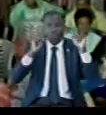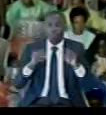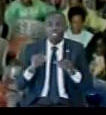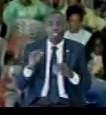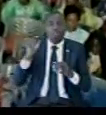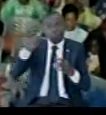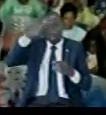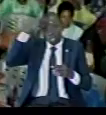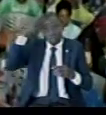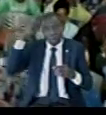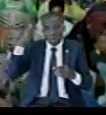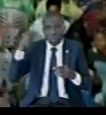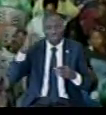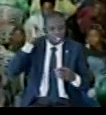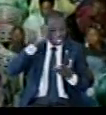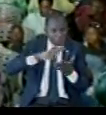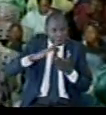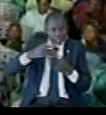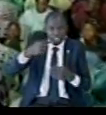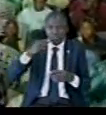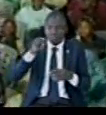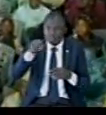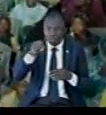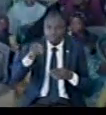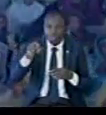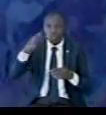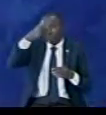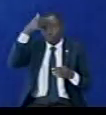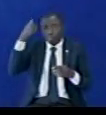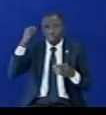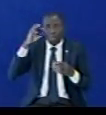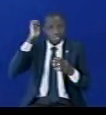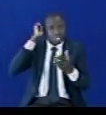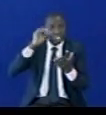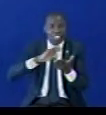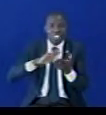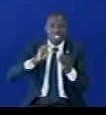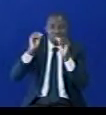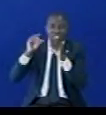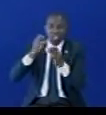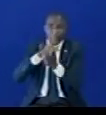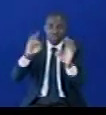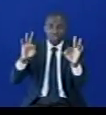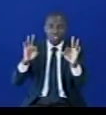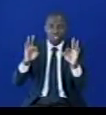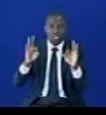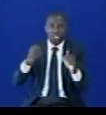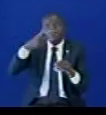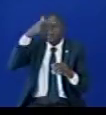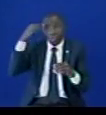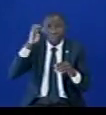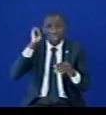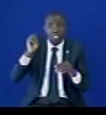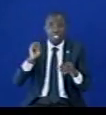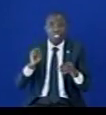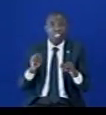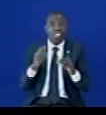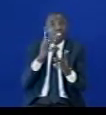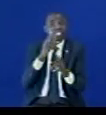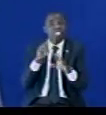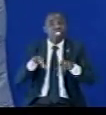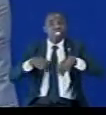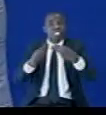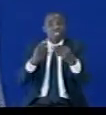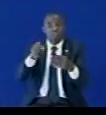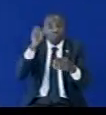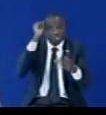because he forgives you, because he sets you free, because he gives you his salvation, and